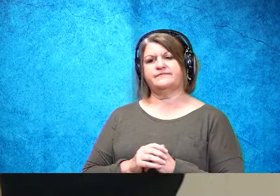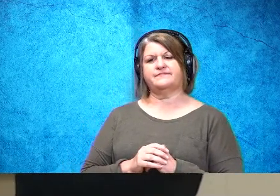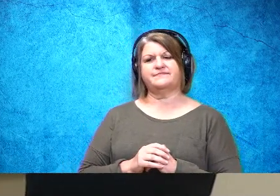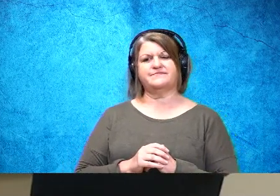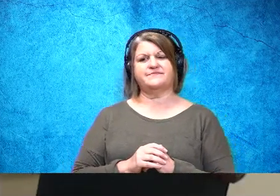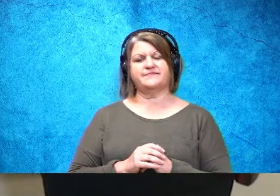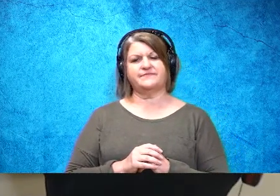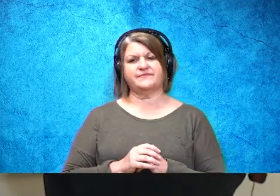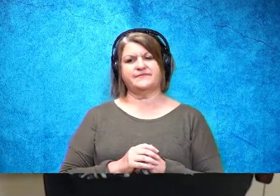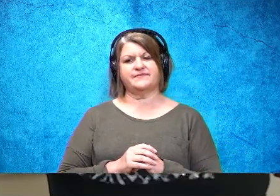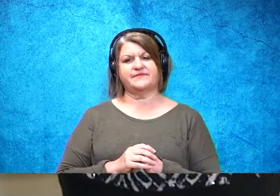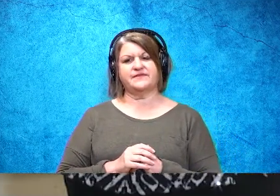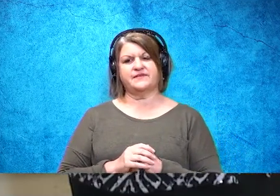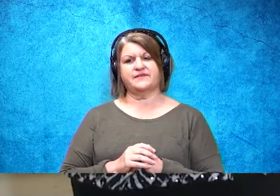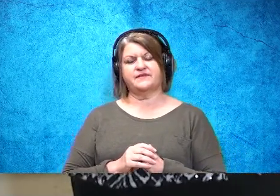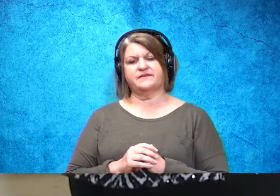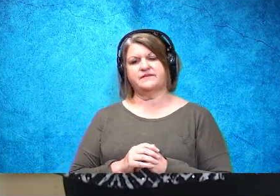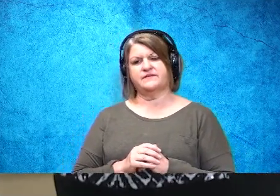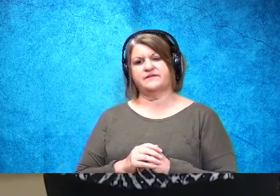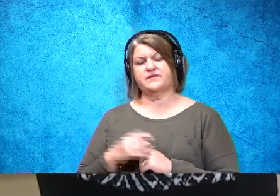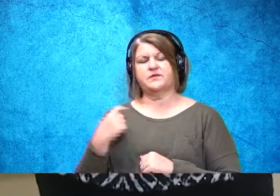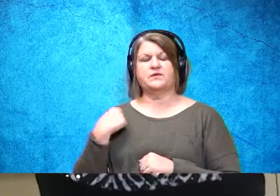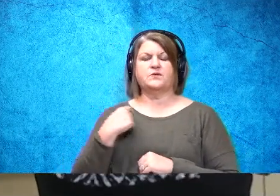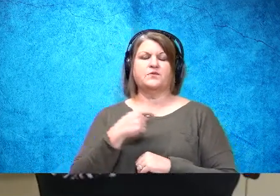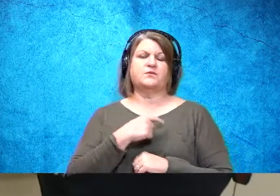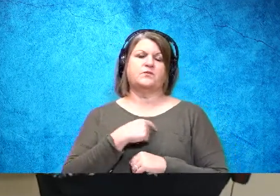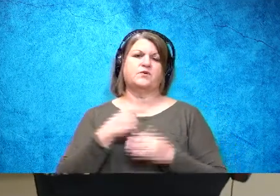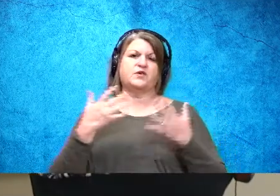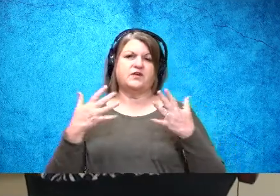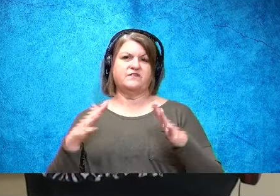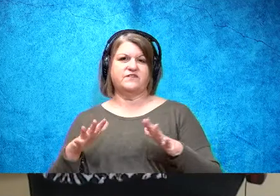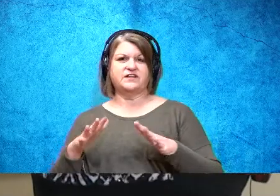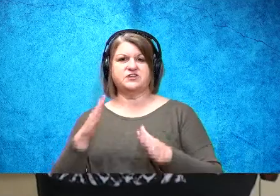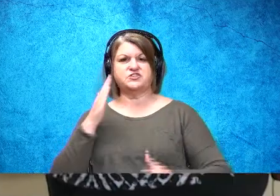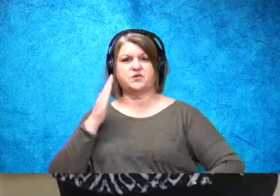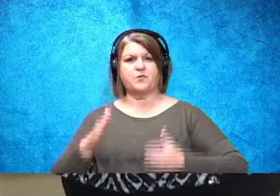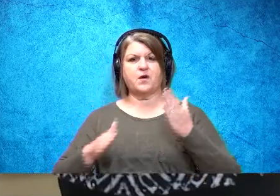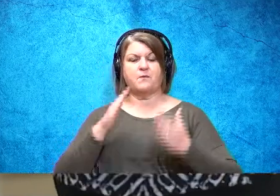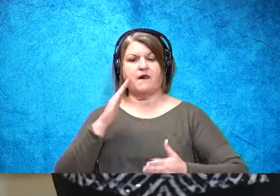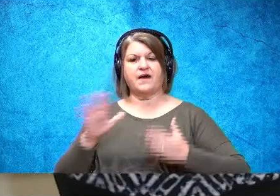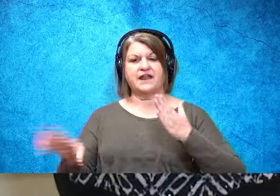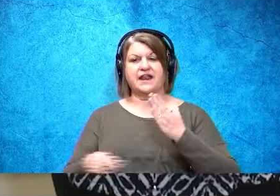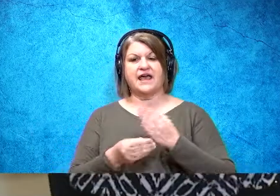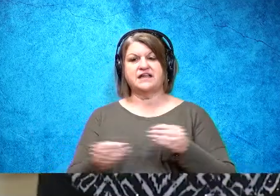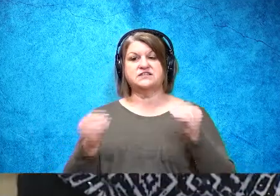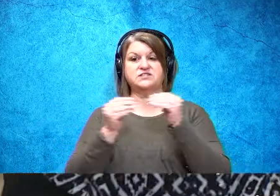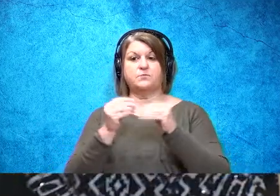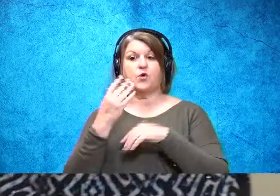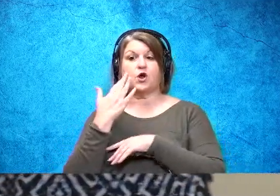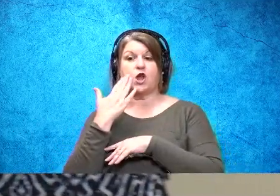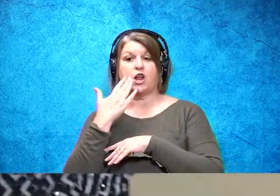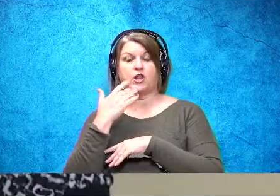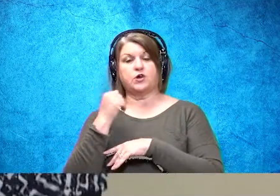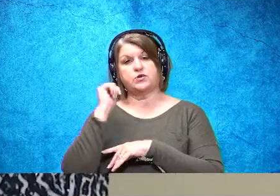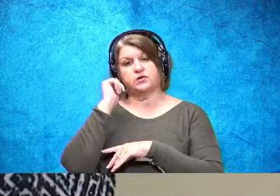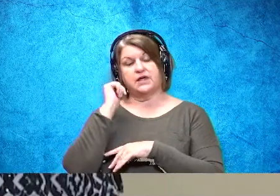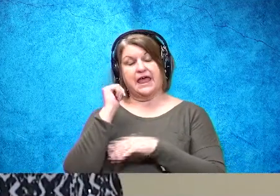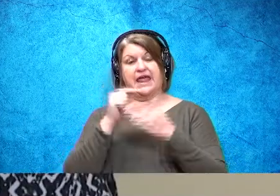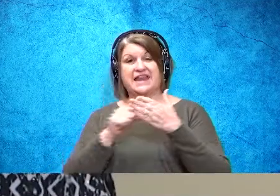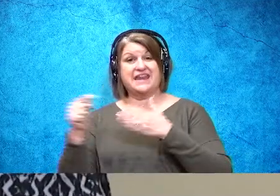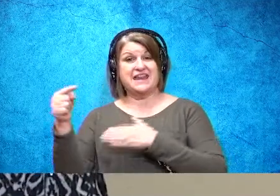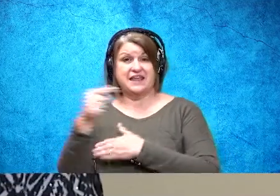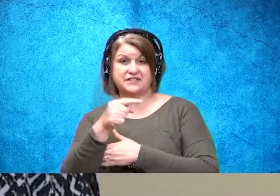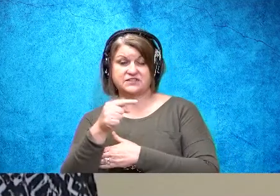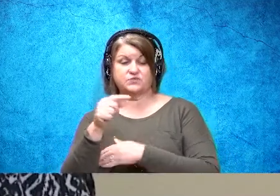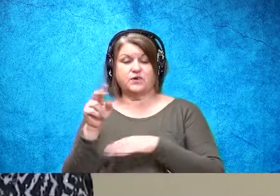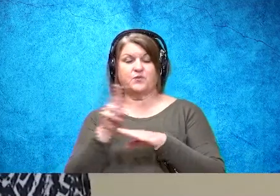All right, so we're going to finish up our robot, add color to him. Next week, we're going to use geometric shapes to make